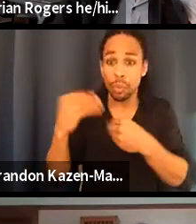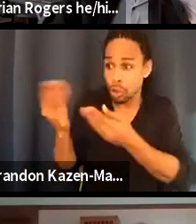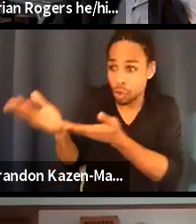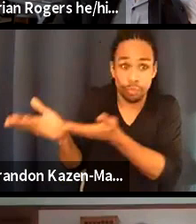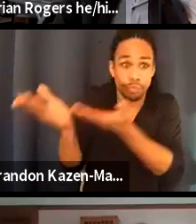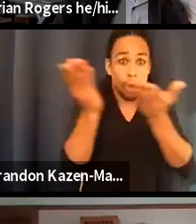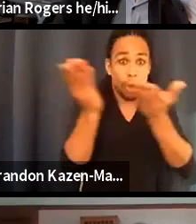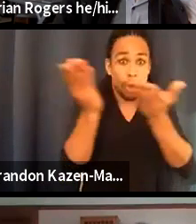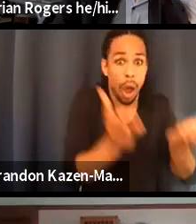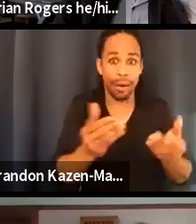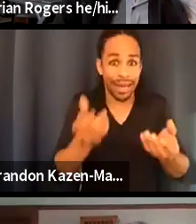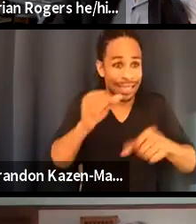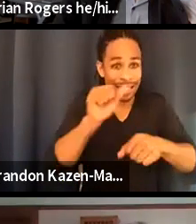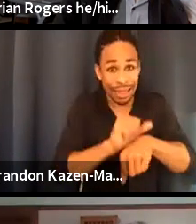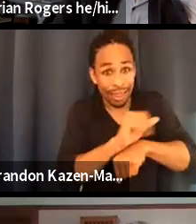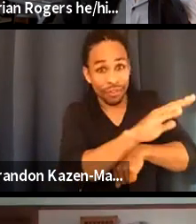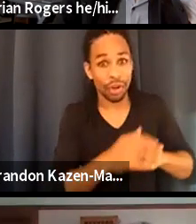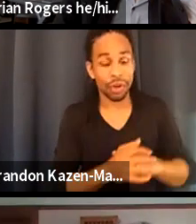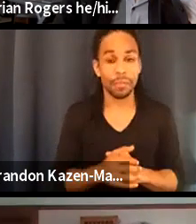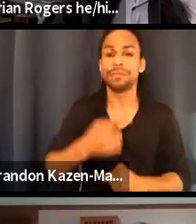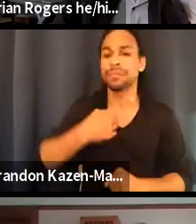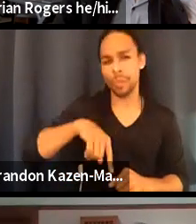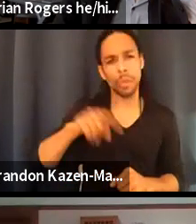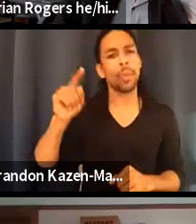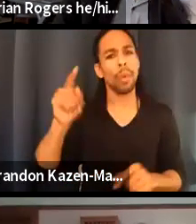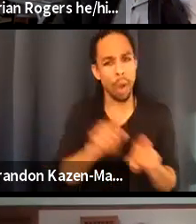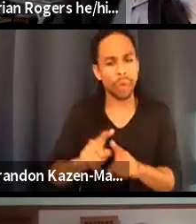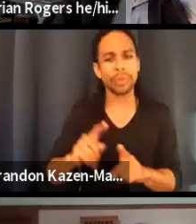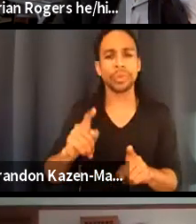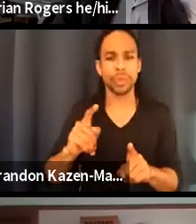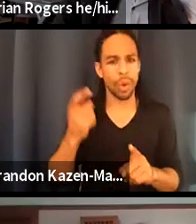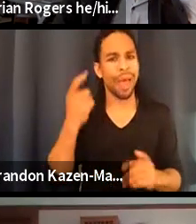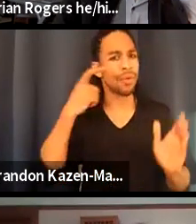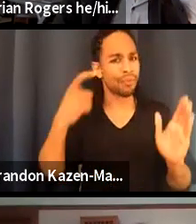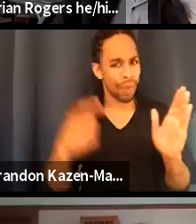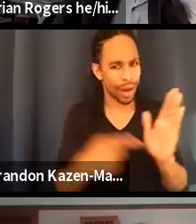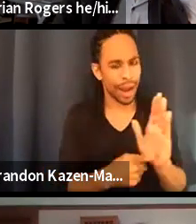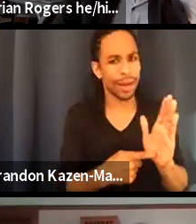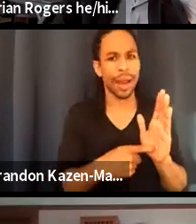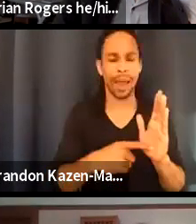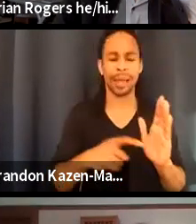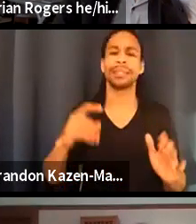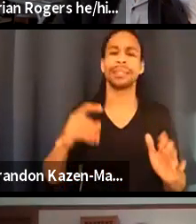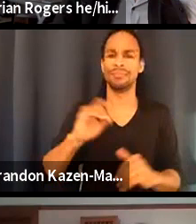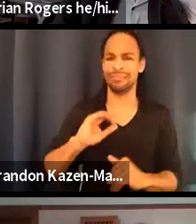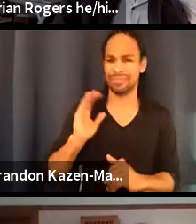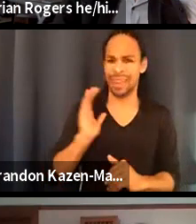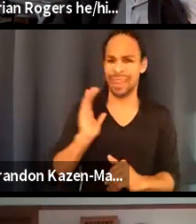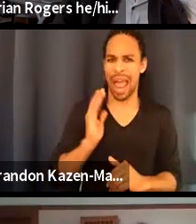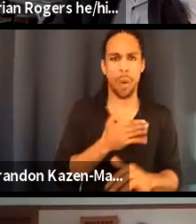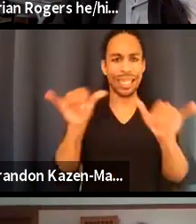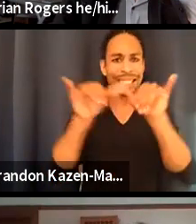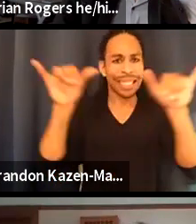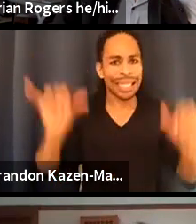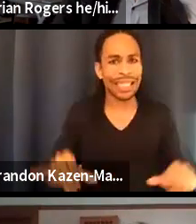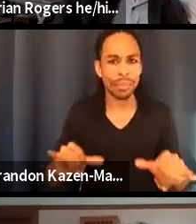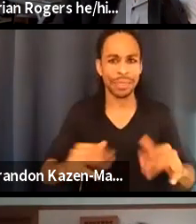settler colonialism, systemic inequality, erasure, and capitalism that brought us here.